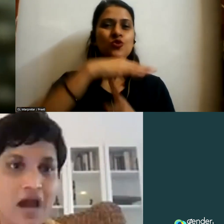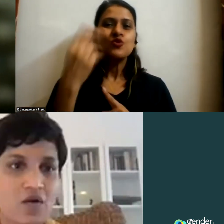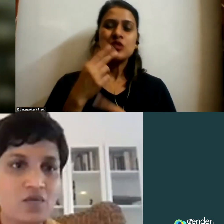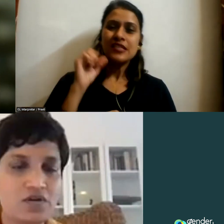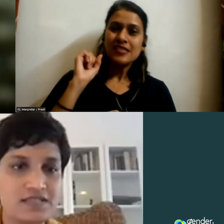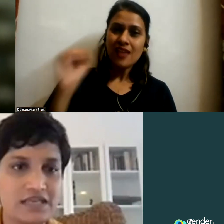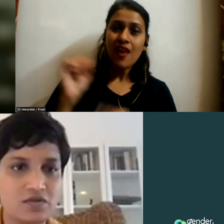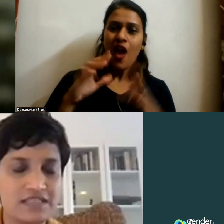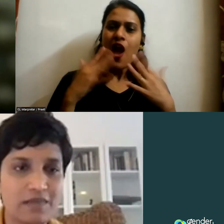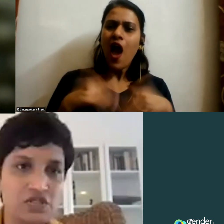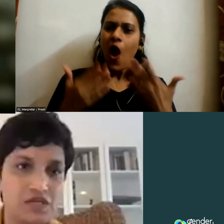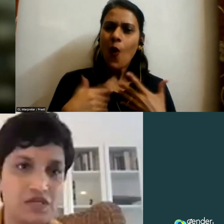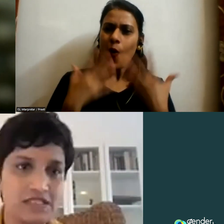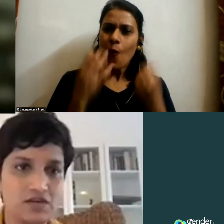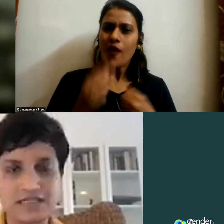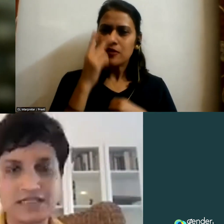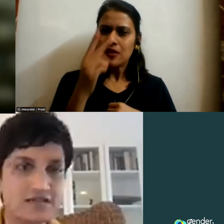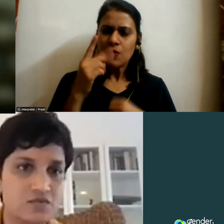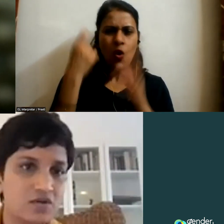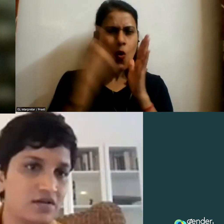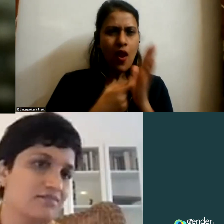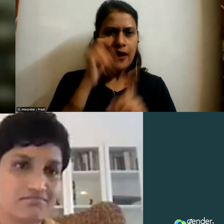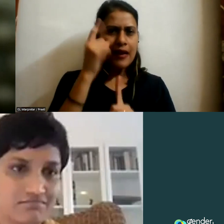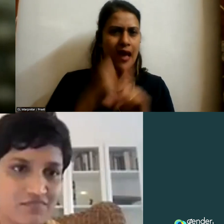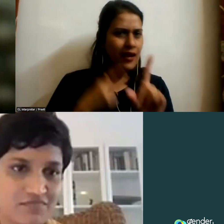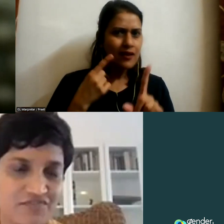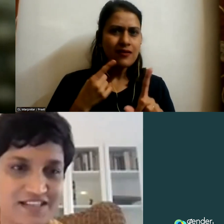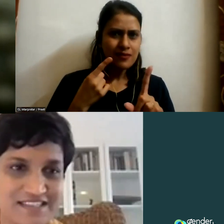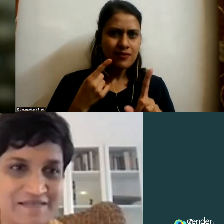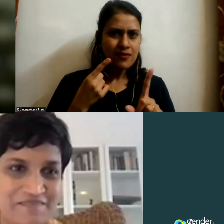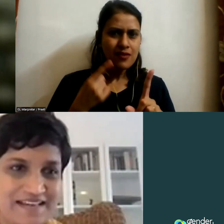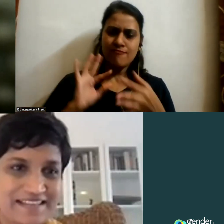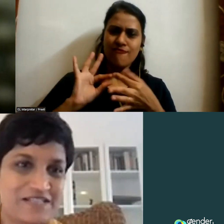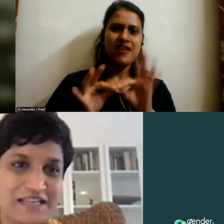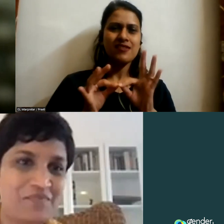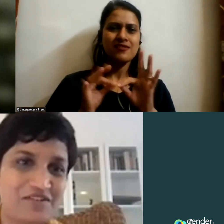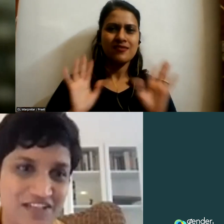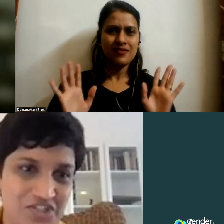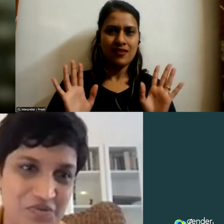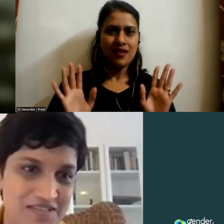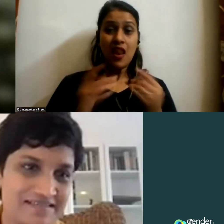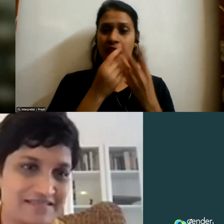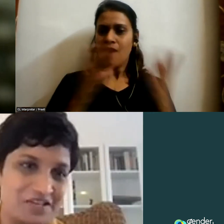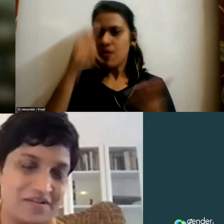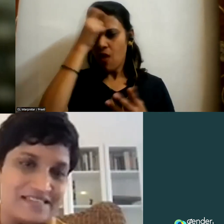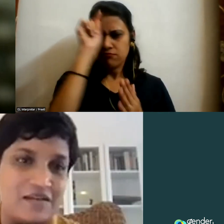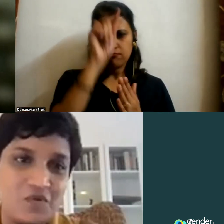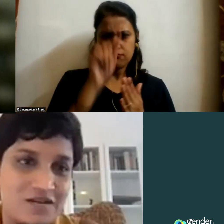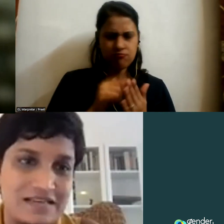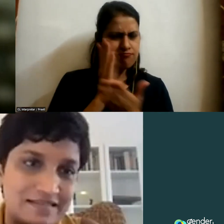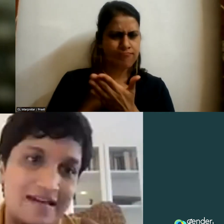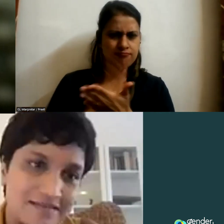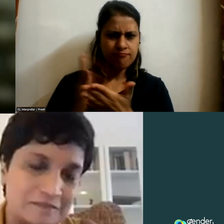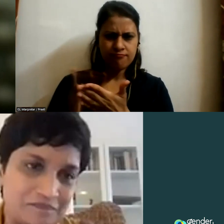to how we want to see, these metrics. In 10 years, we're going to fix these many number of issues, and it seldom